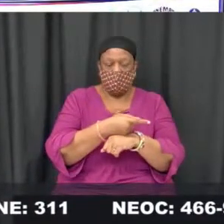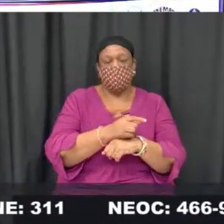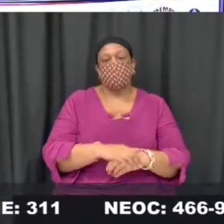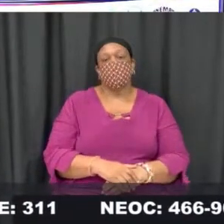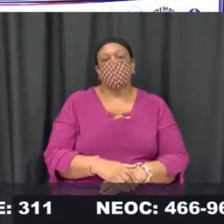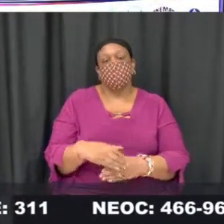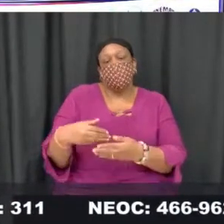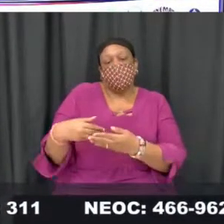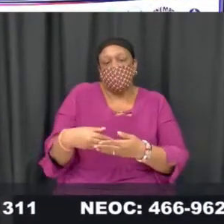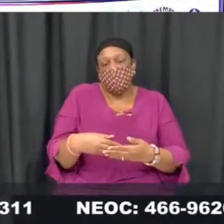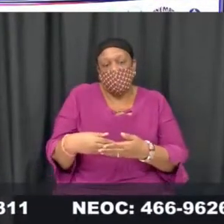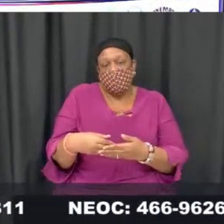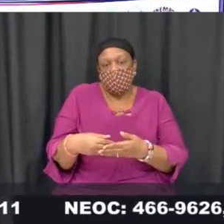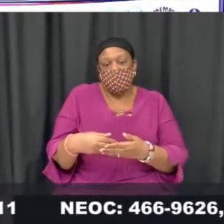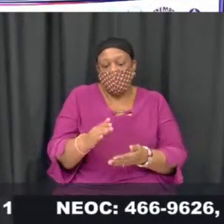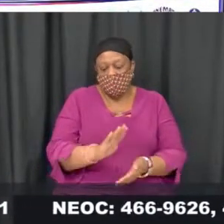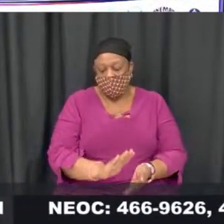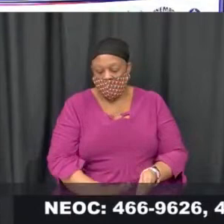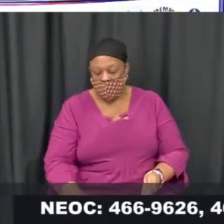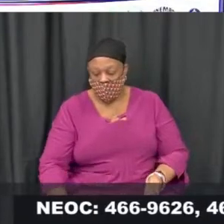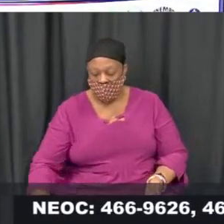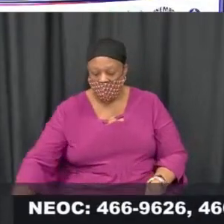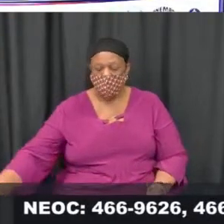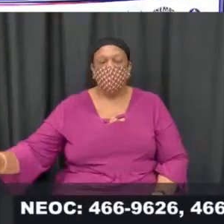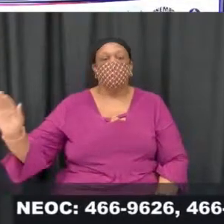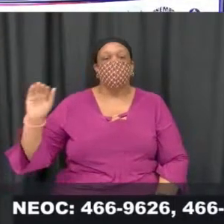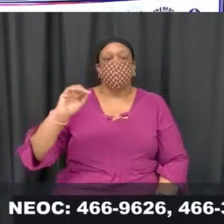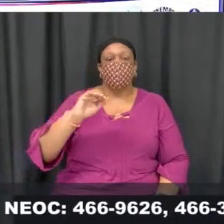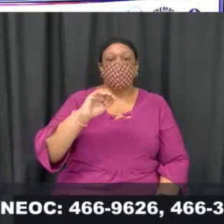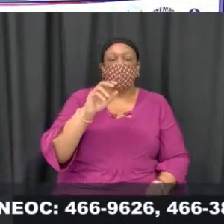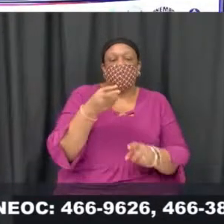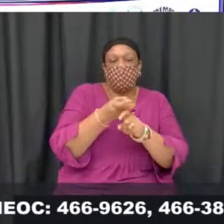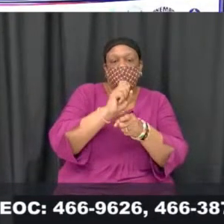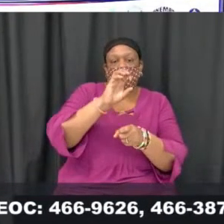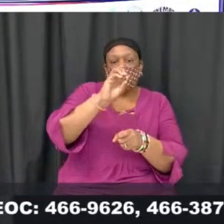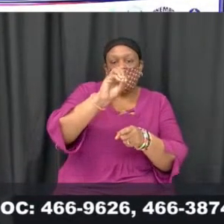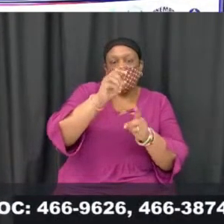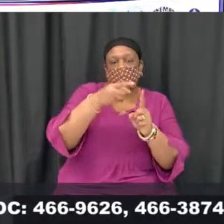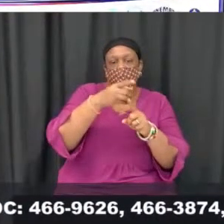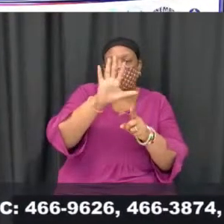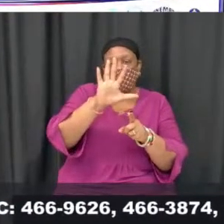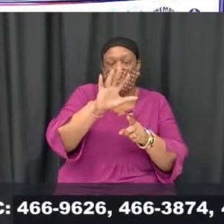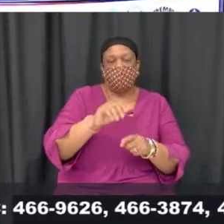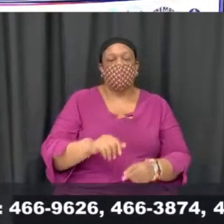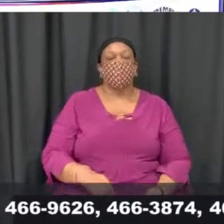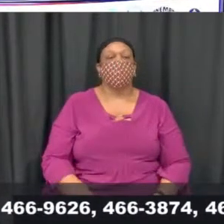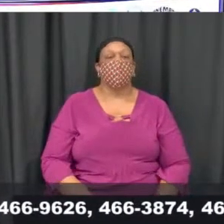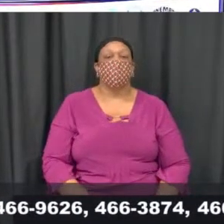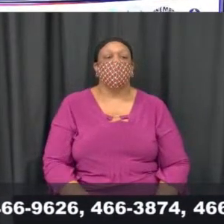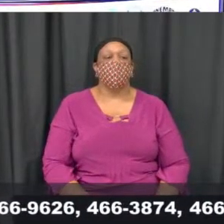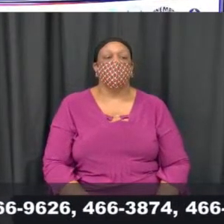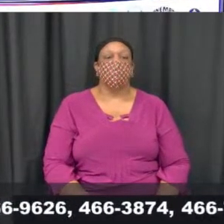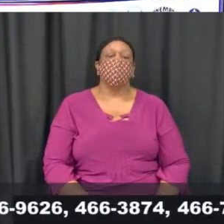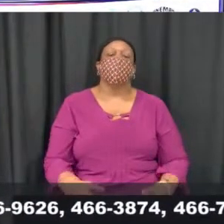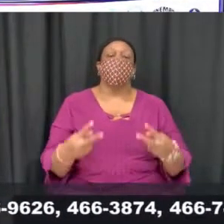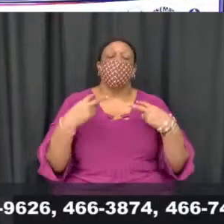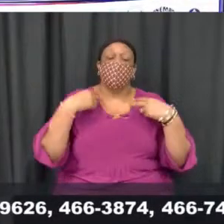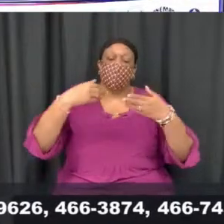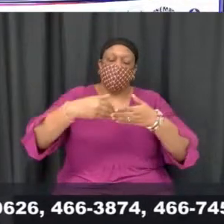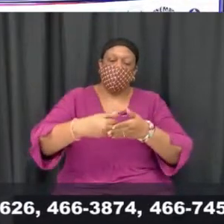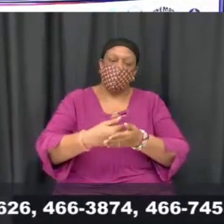preschools. And these were opened under a set of new processes and